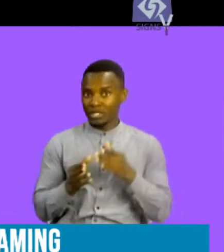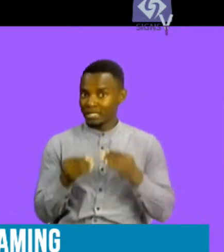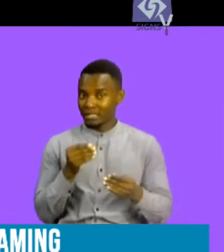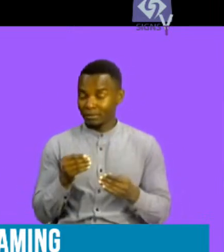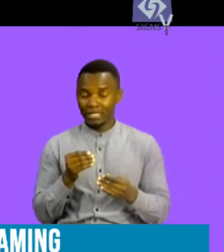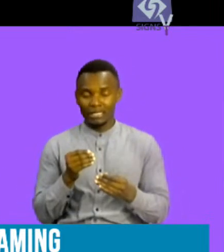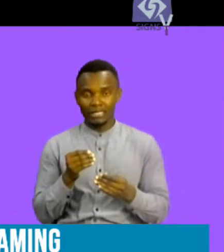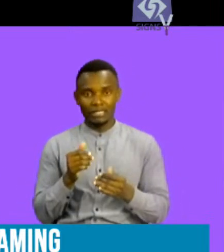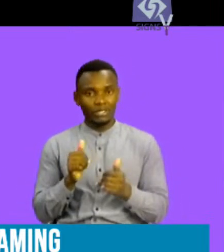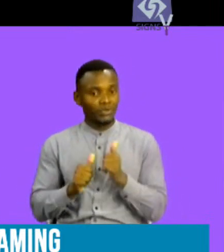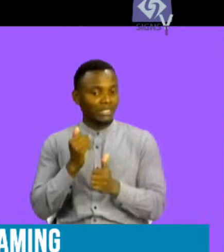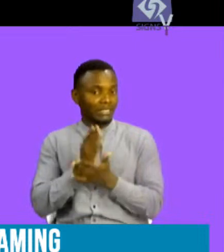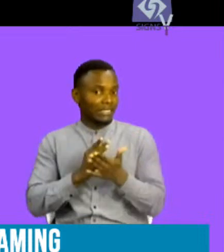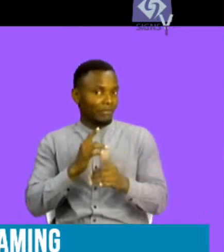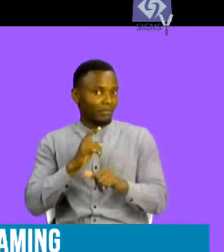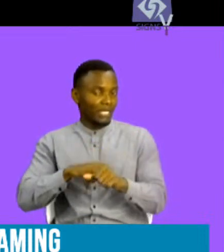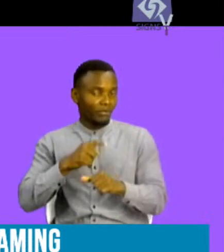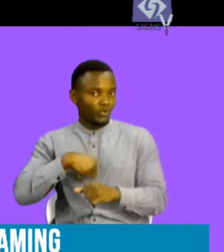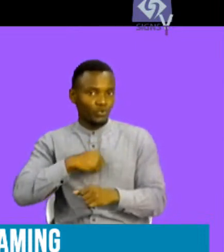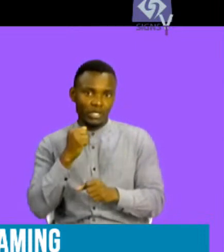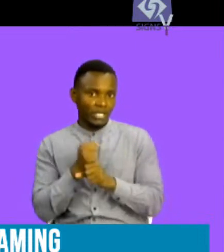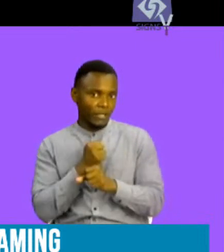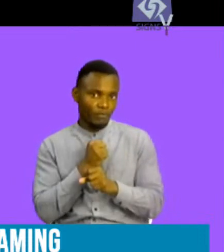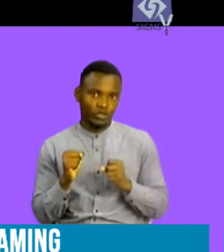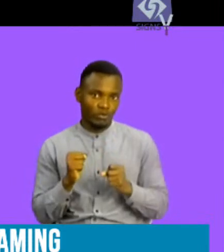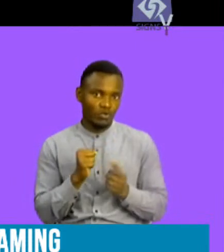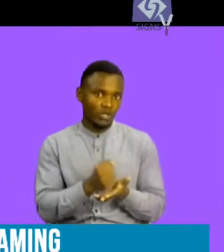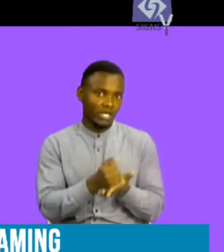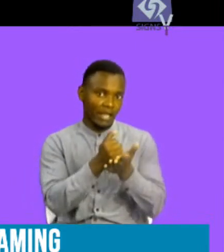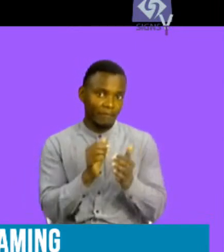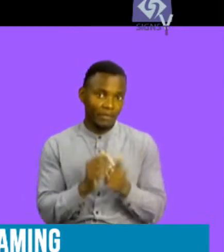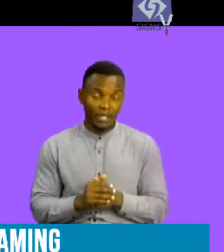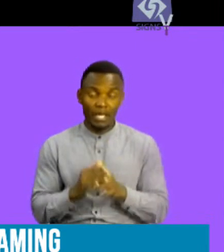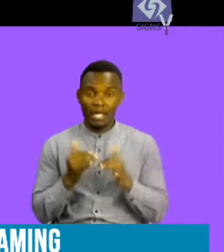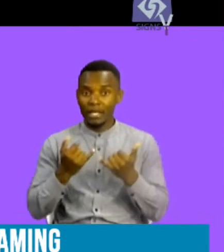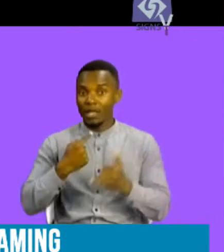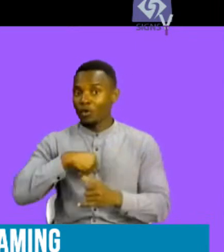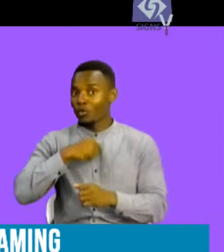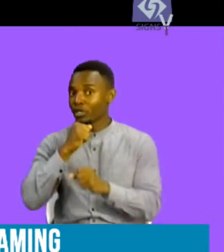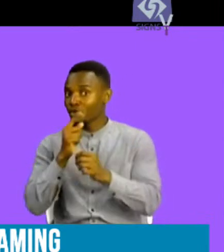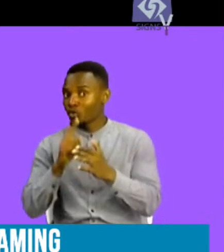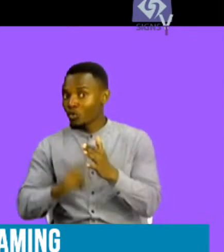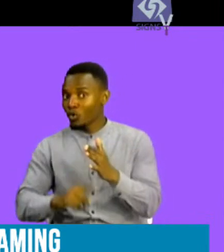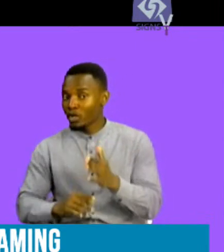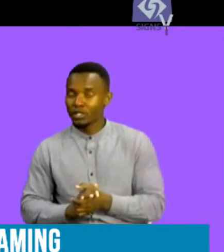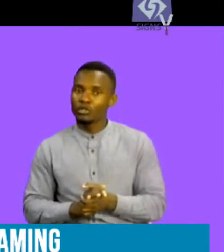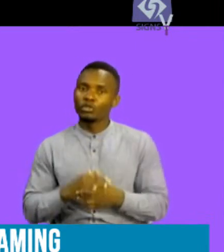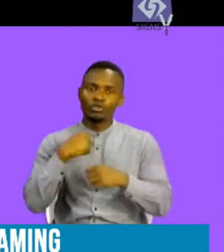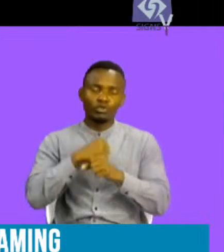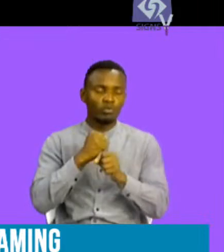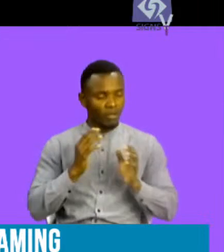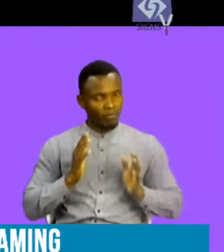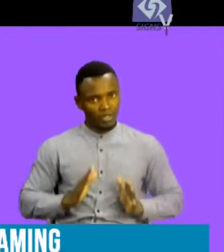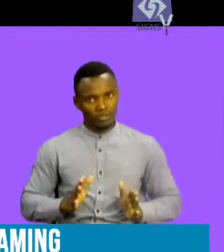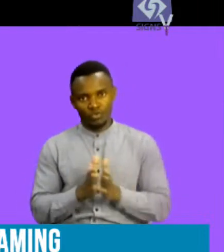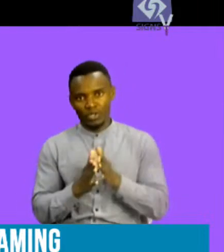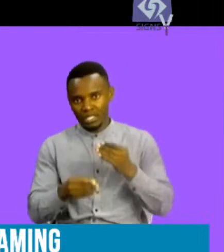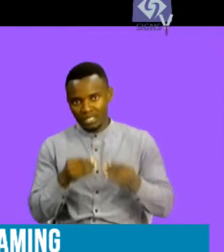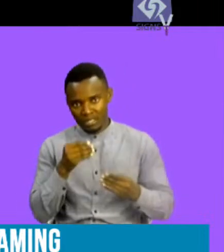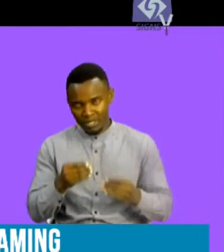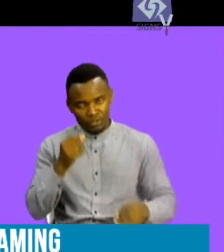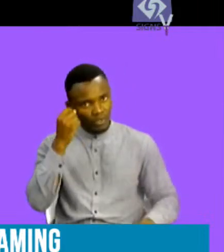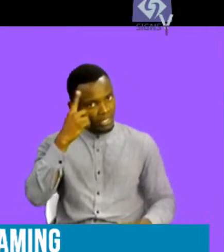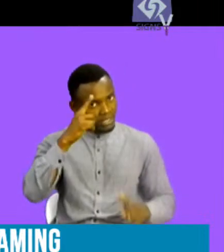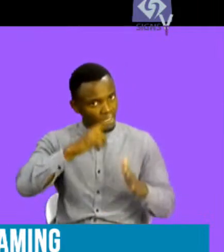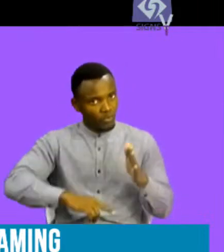you're not able to meet. And one of the things that we do to mitigate on that is to make them understand that we are here purposely to